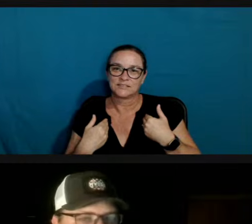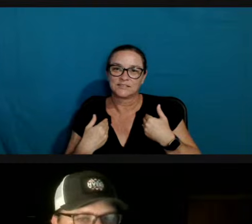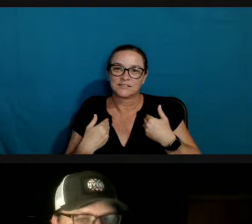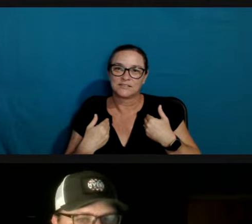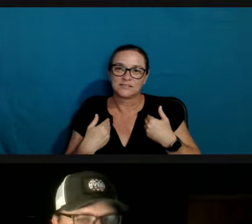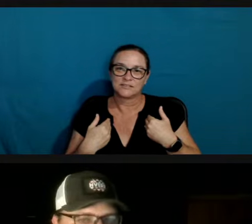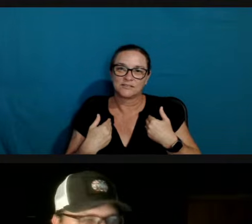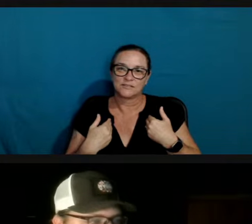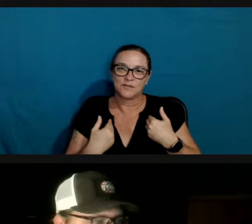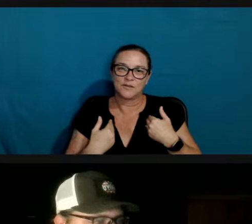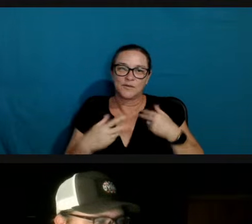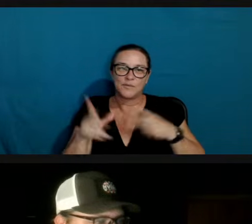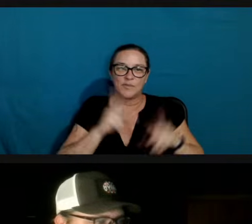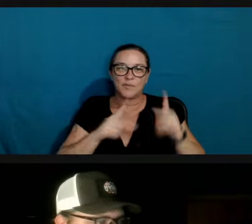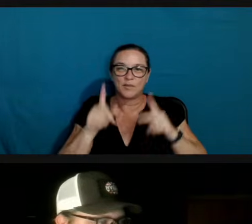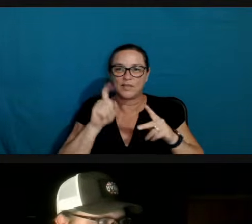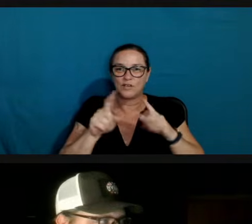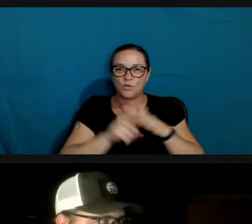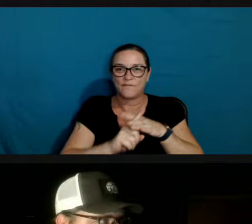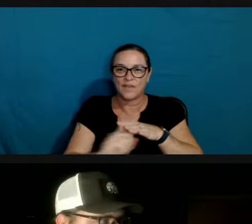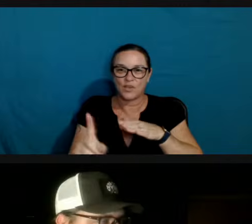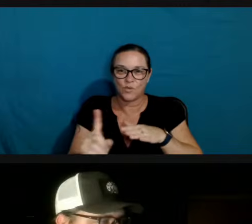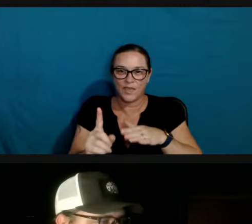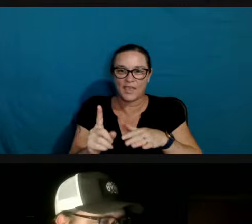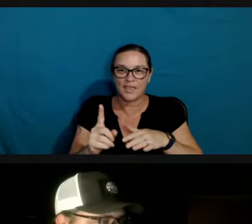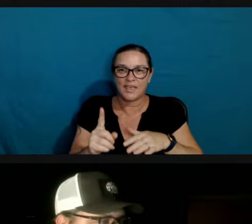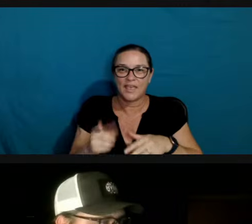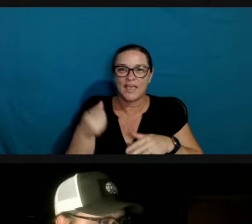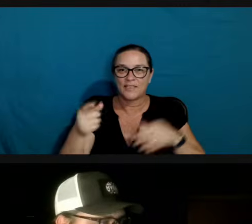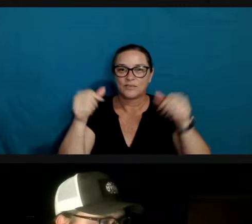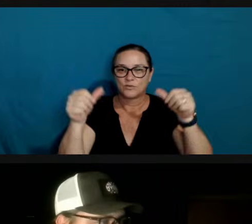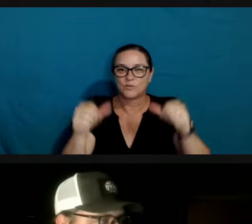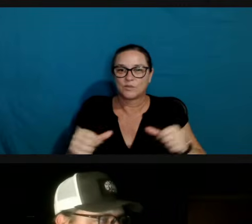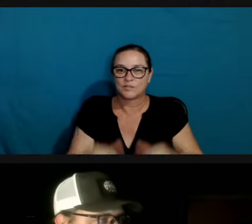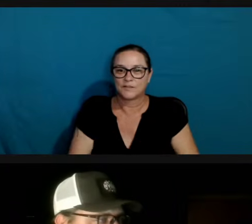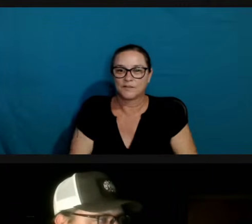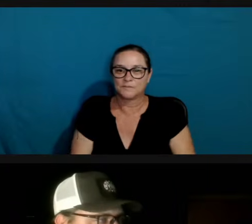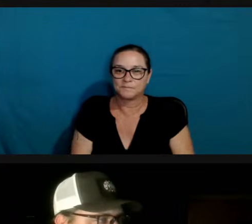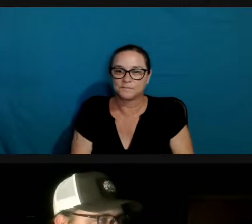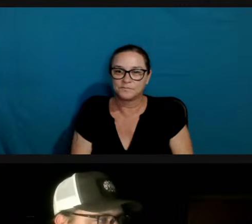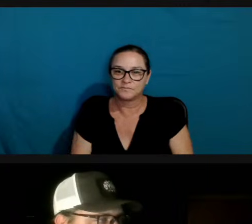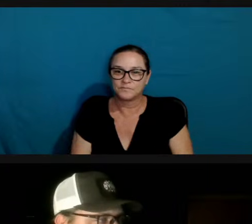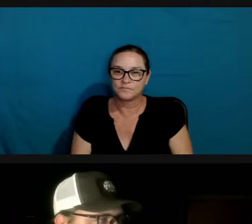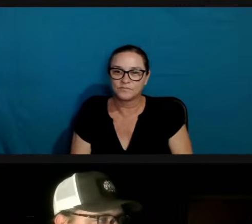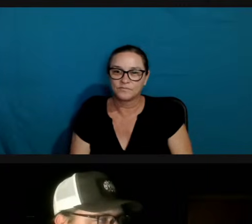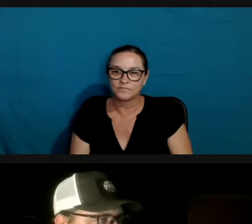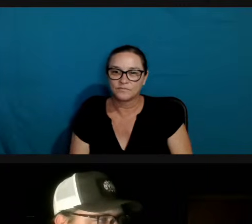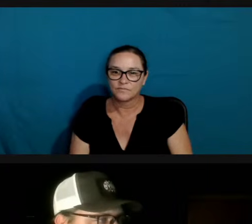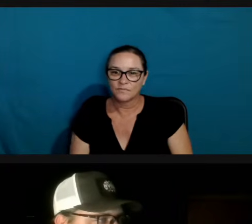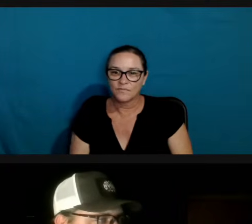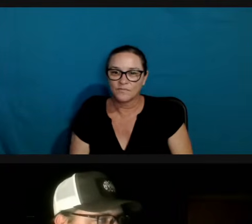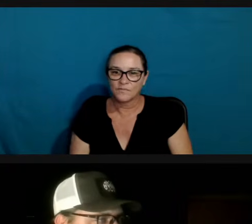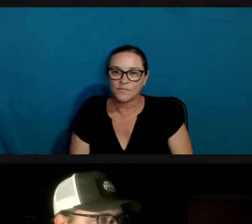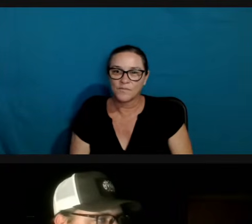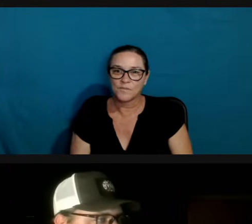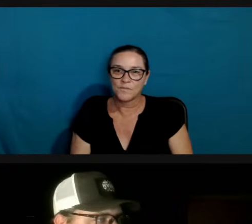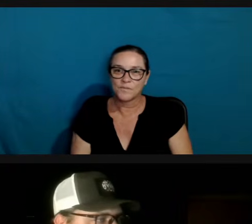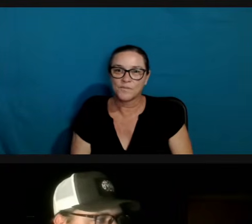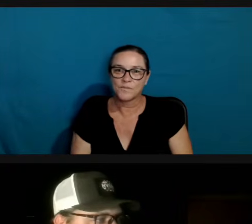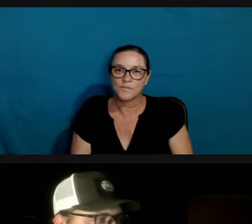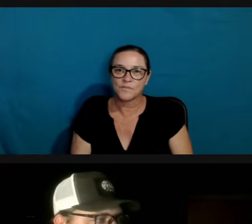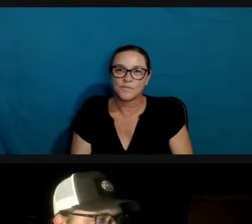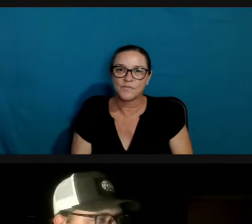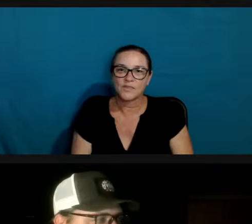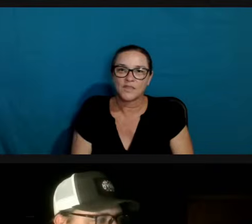some people needing to evacuate, and we got this posted to Tracker. I wanted to just share real quick of Is that having to